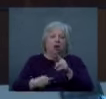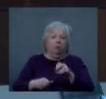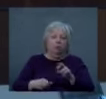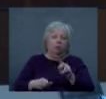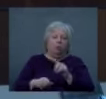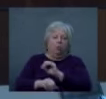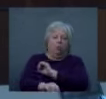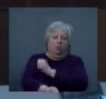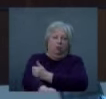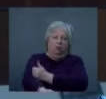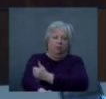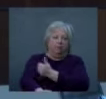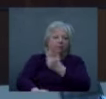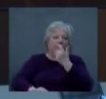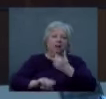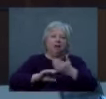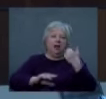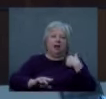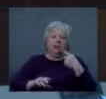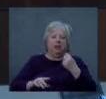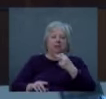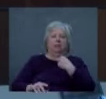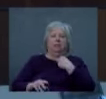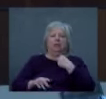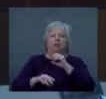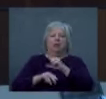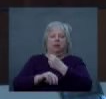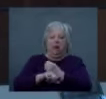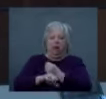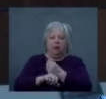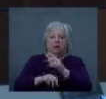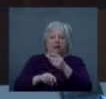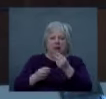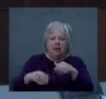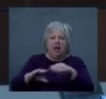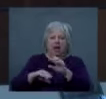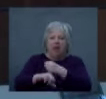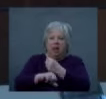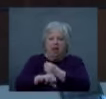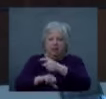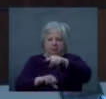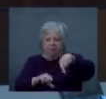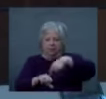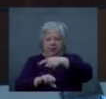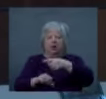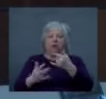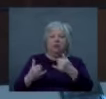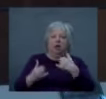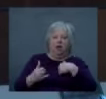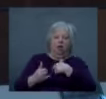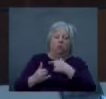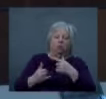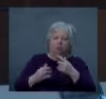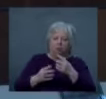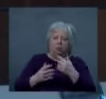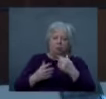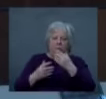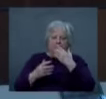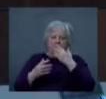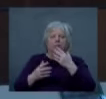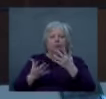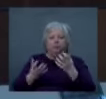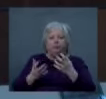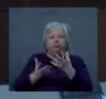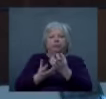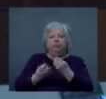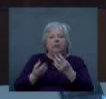stood at the time, it was somewhat landlocked, and so the guys in doing it was to make certain that we got this additional land so we could promote that